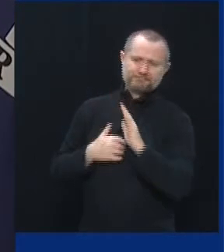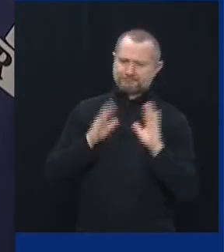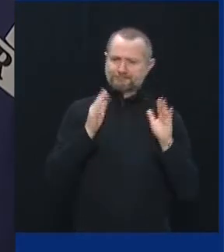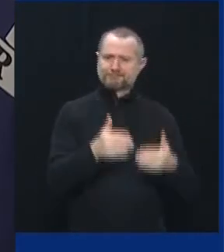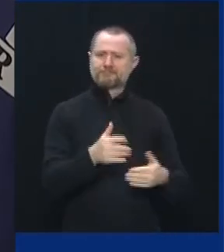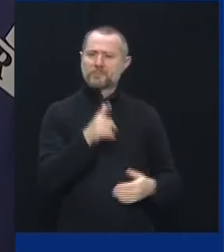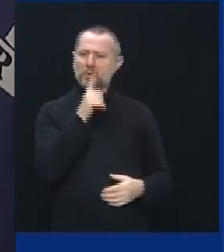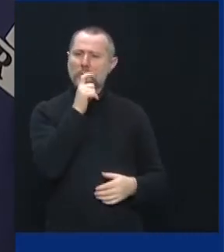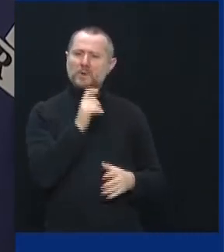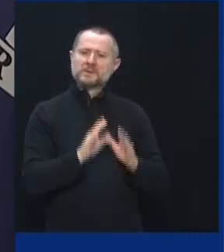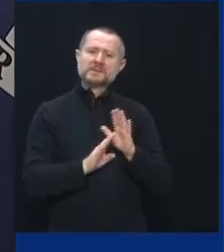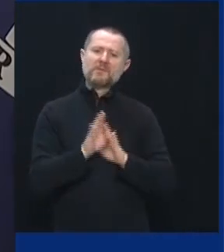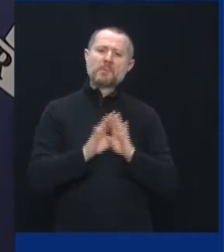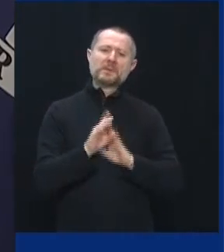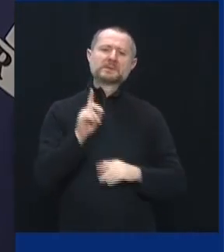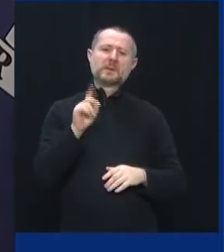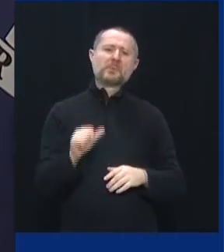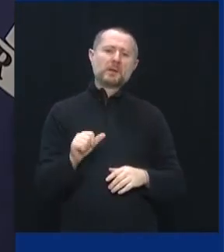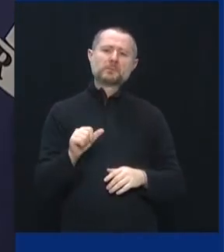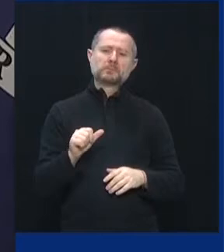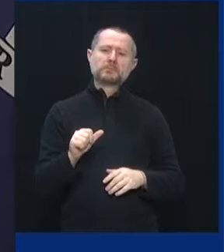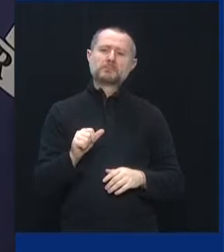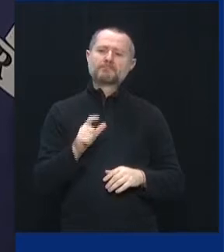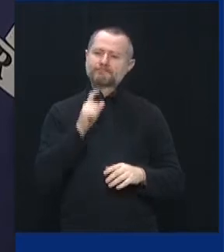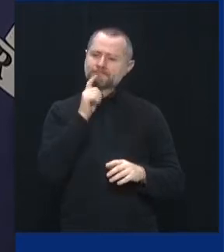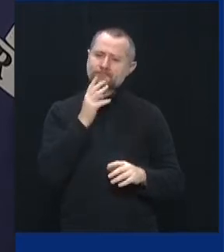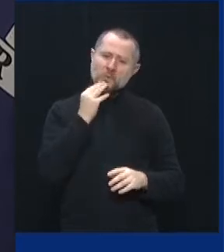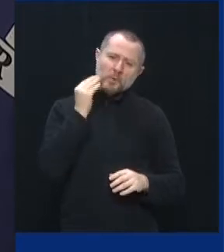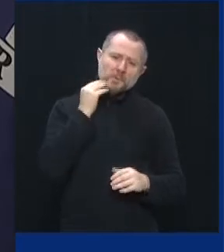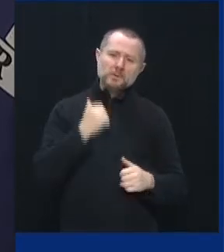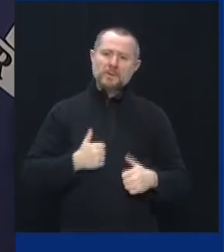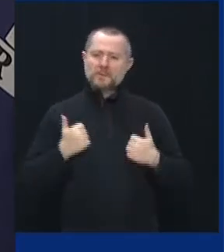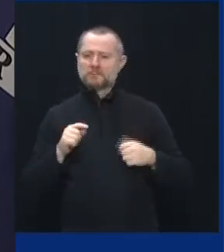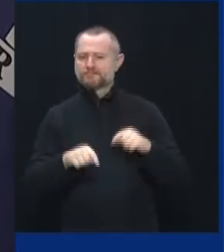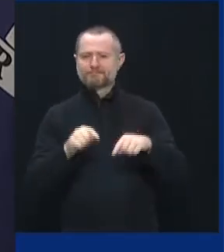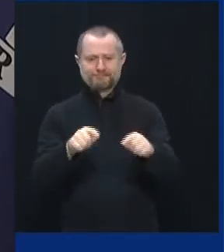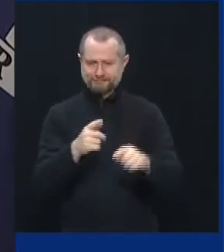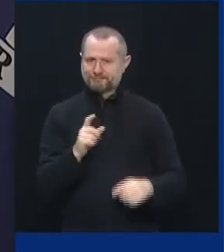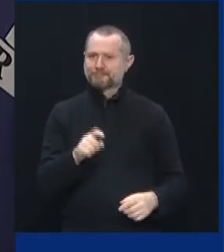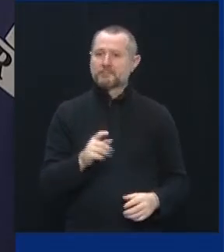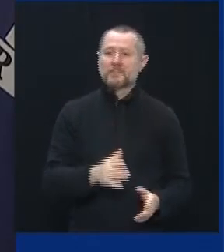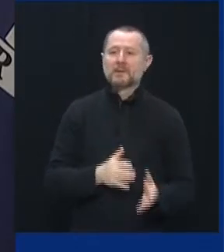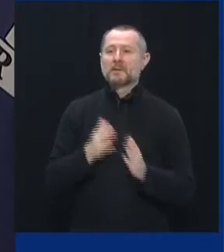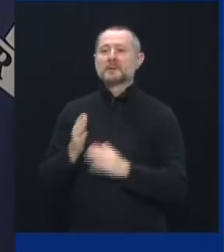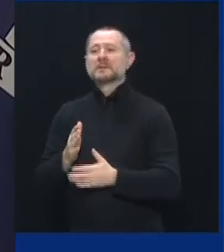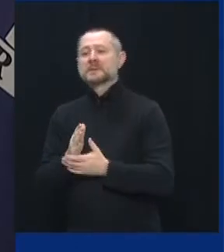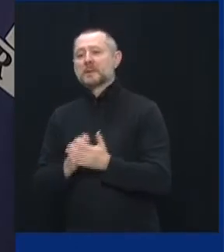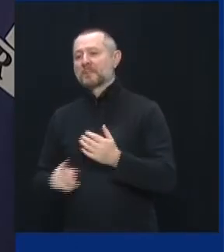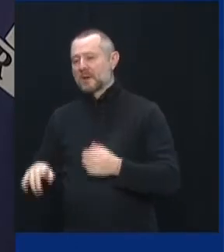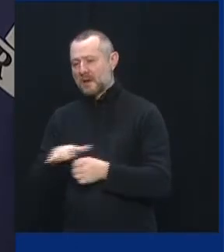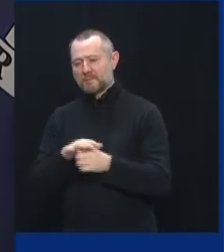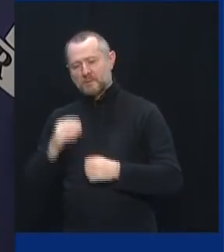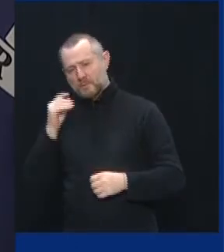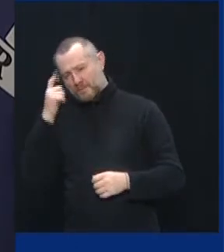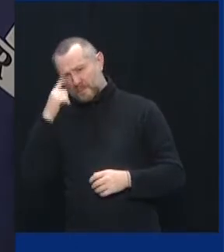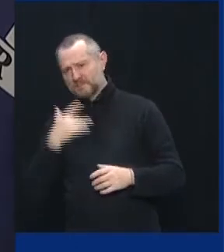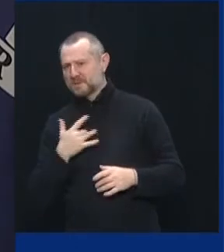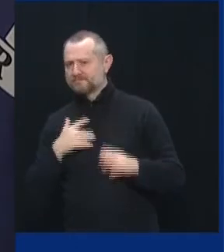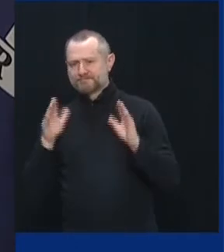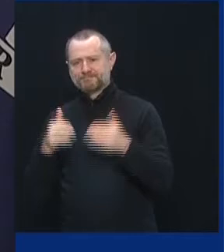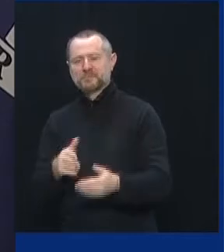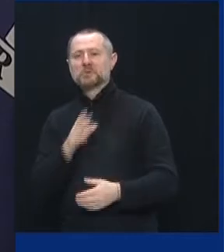developmentally disabled facilities. You have some local governments that believe they should focus on restaurant